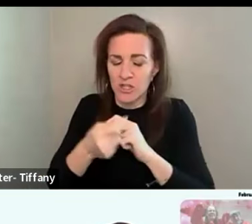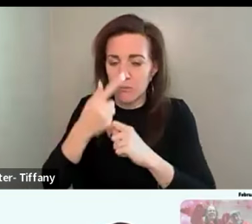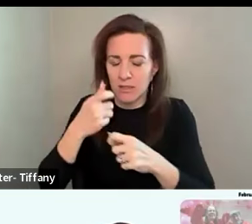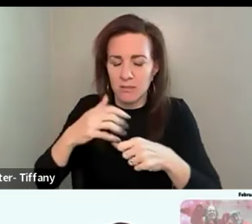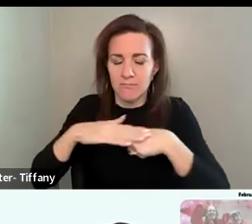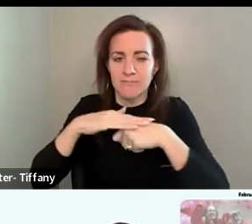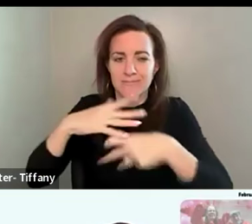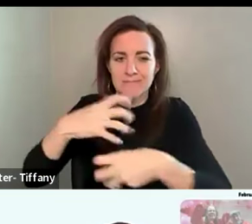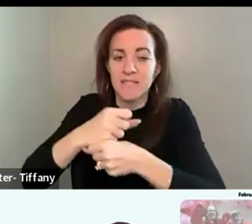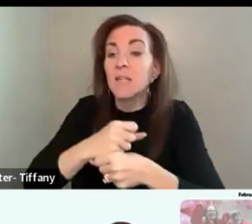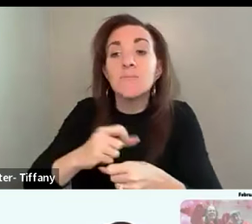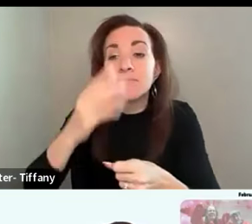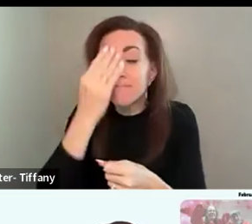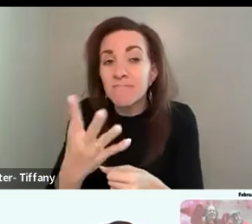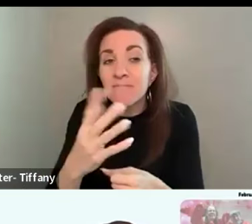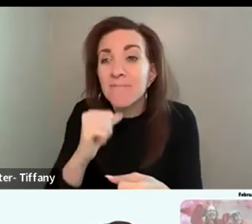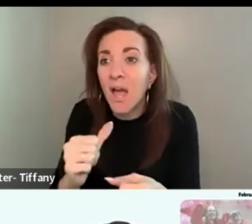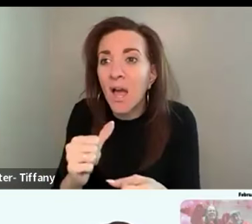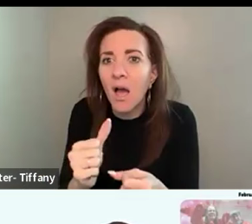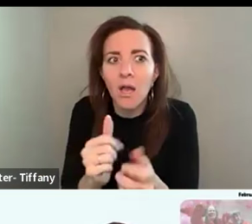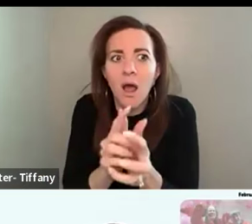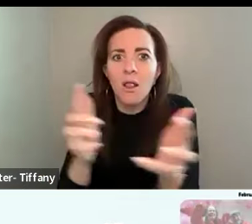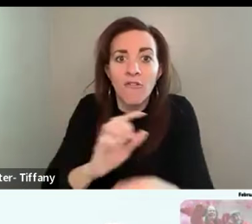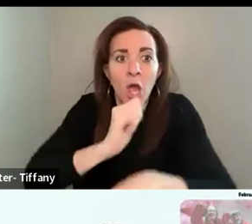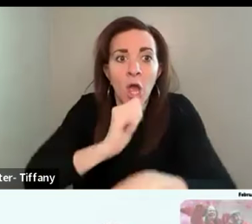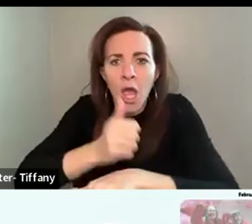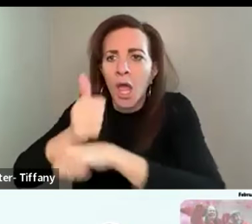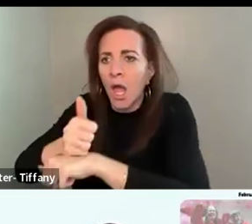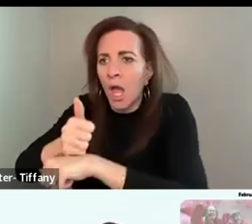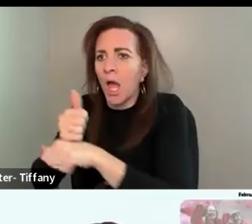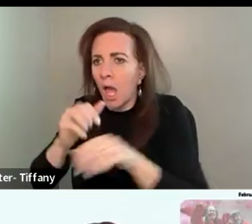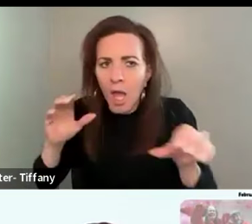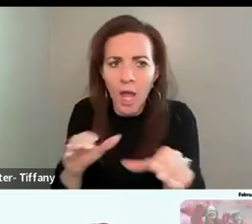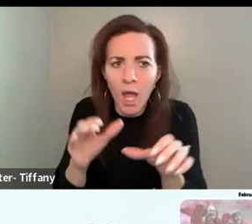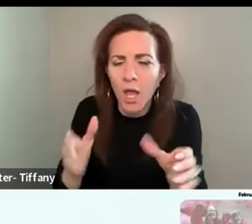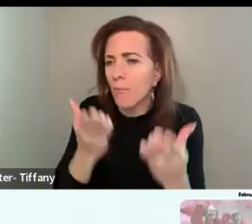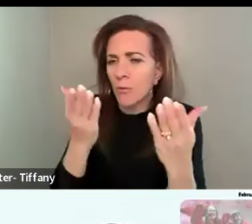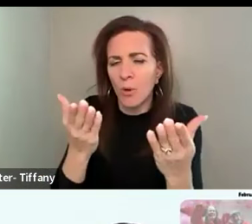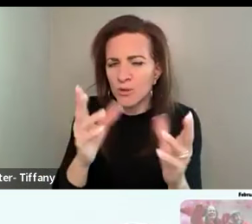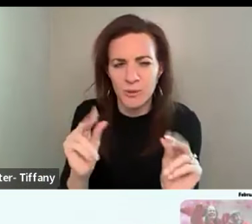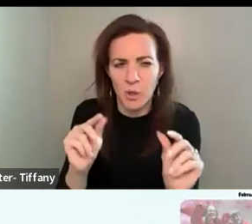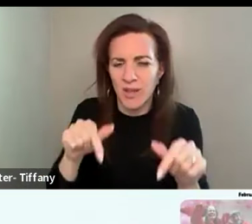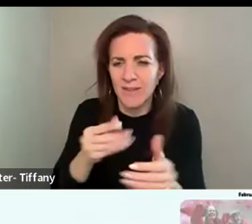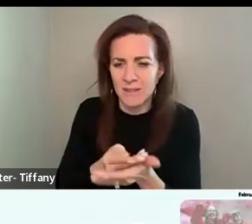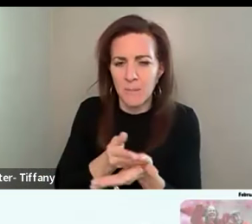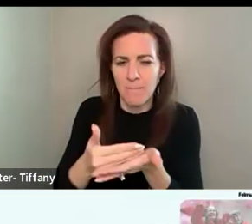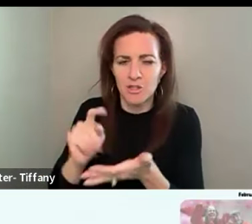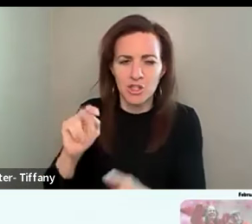note of this is that there's not a ton of big implementation activities that are being proposed within this budget trailer